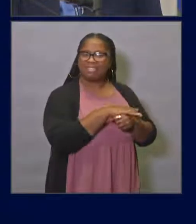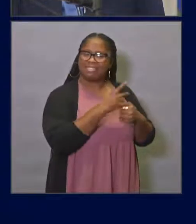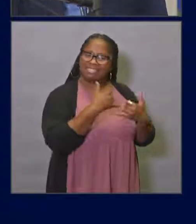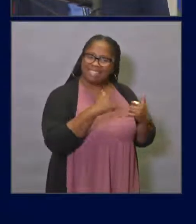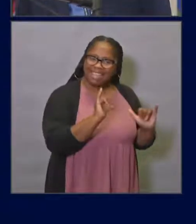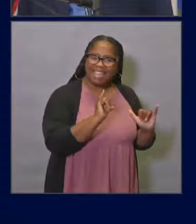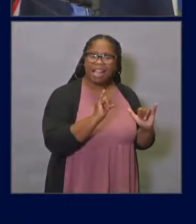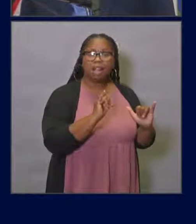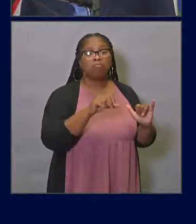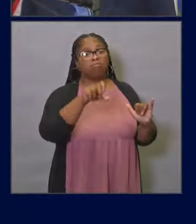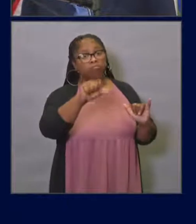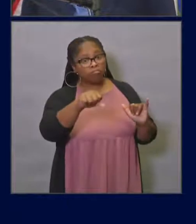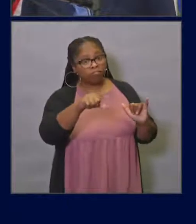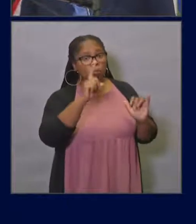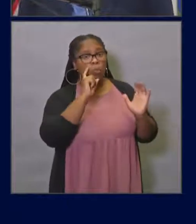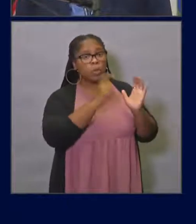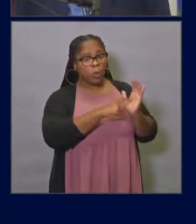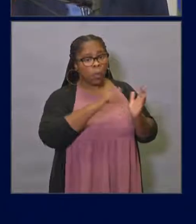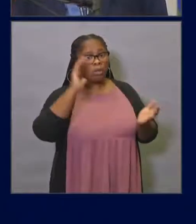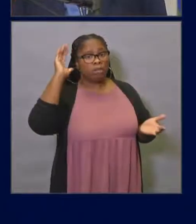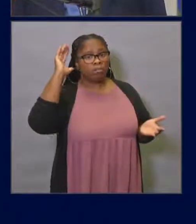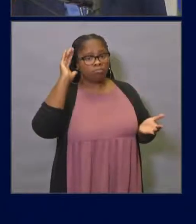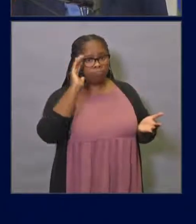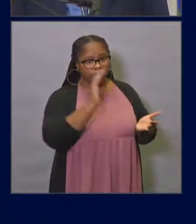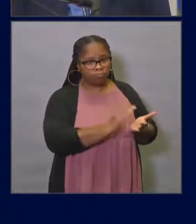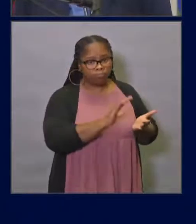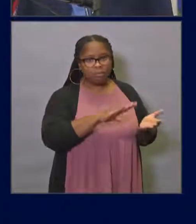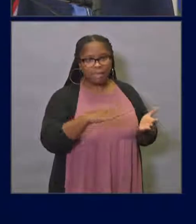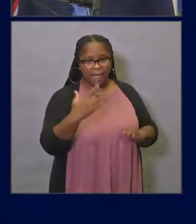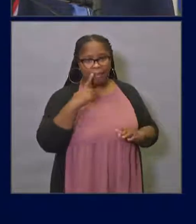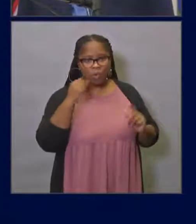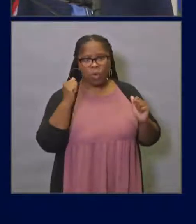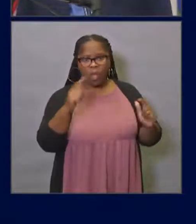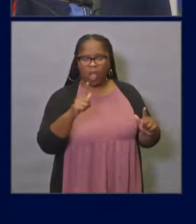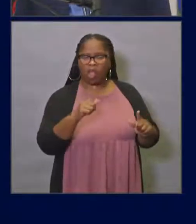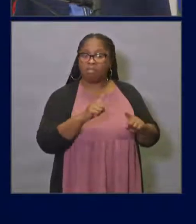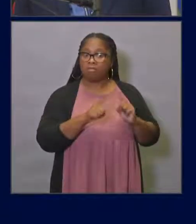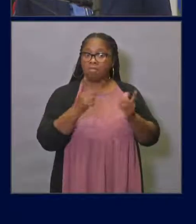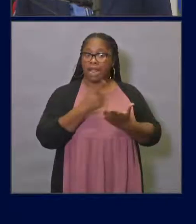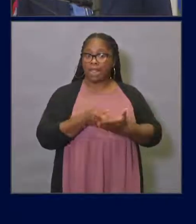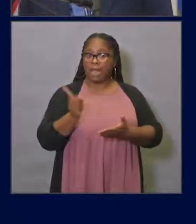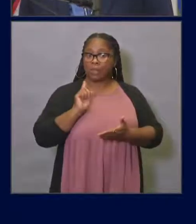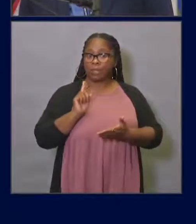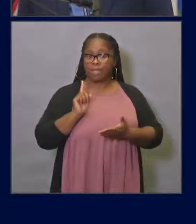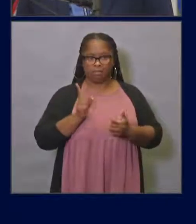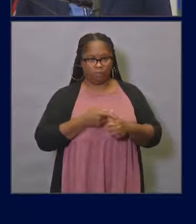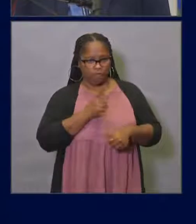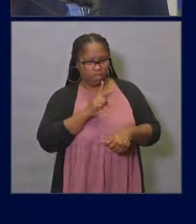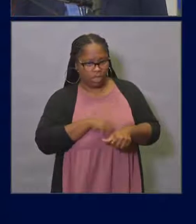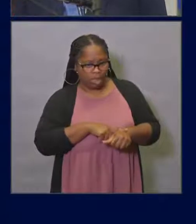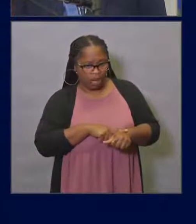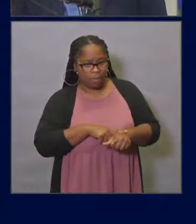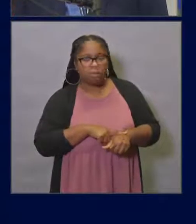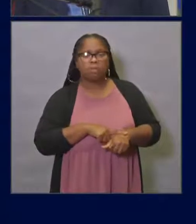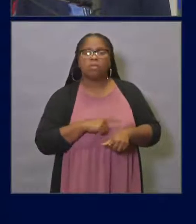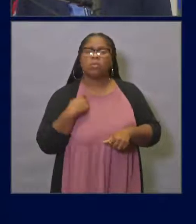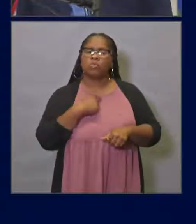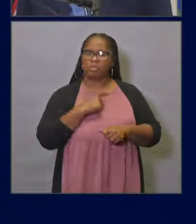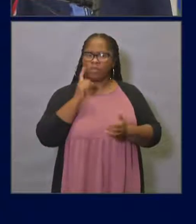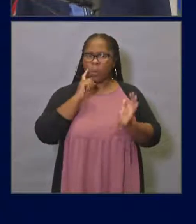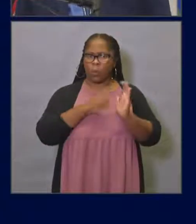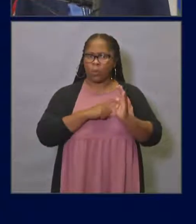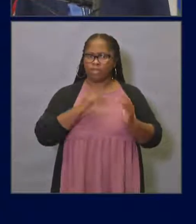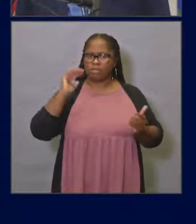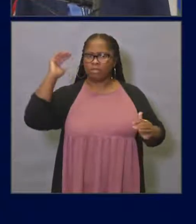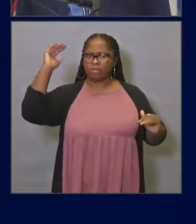slide, decreases in everyone's death rates. This last week, for the first time, we've seen a narrowing of the gap